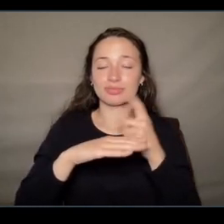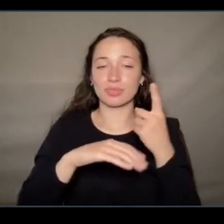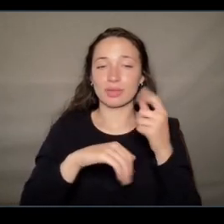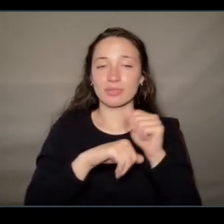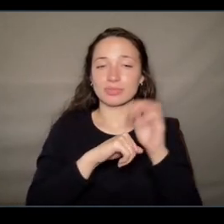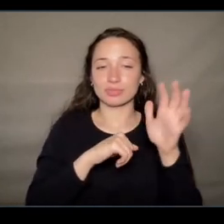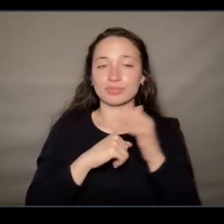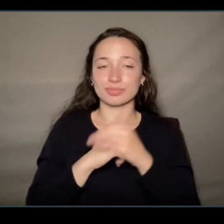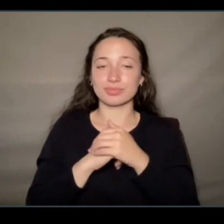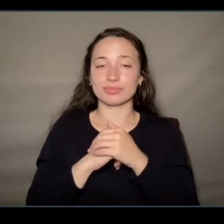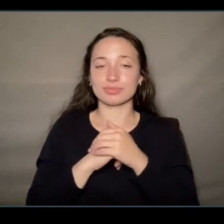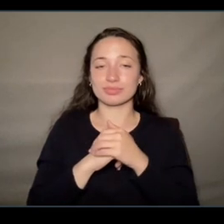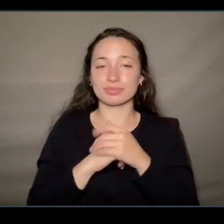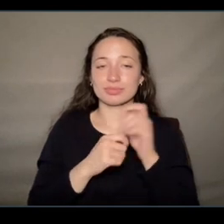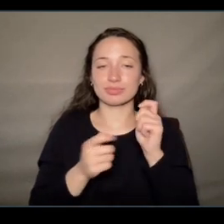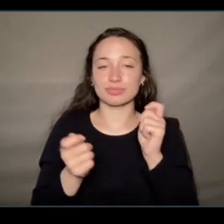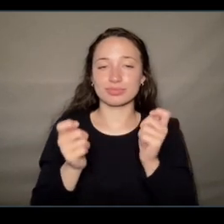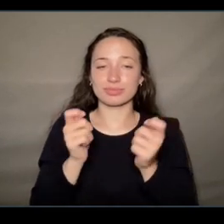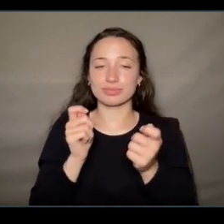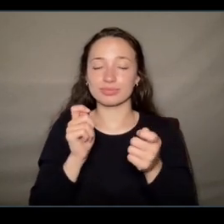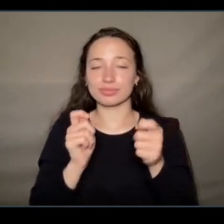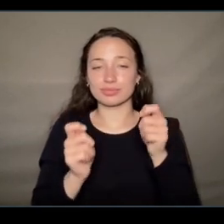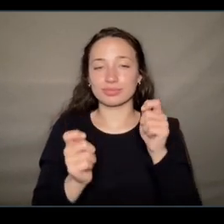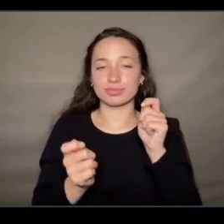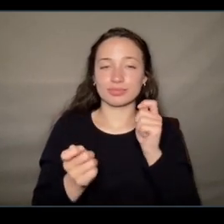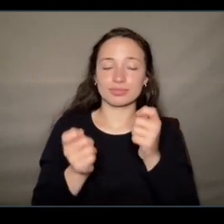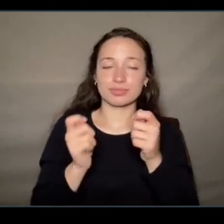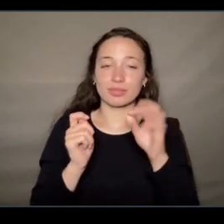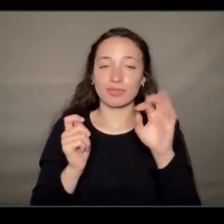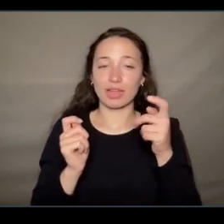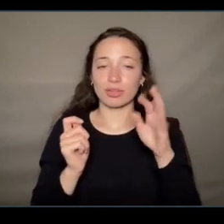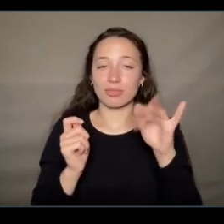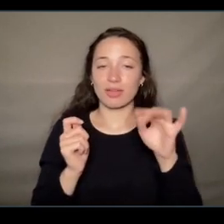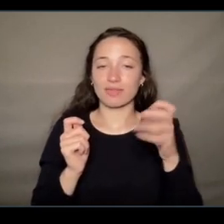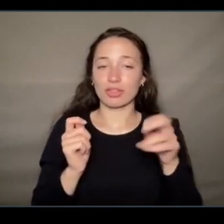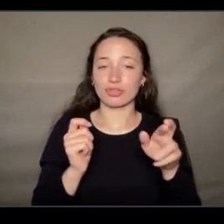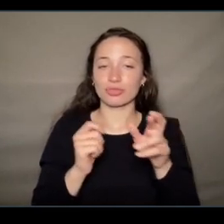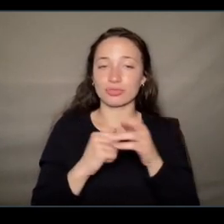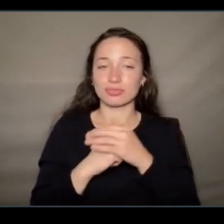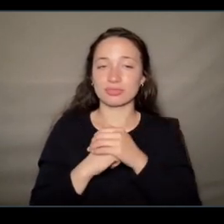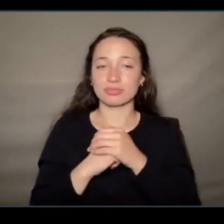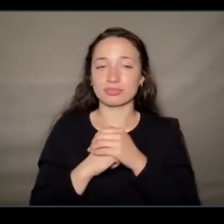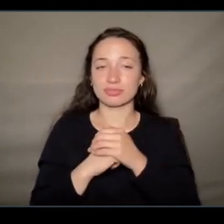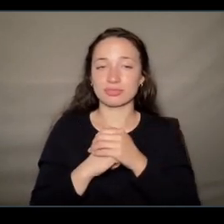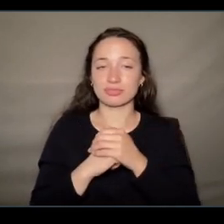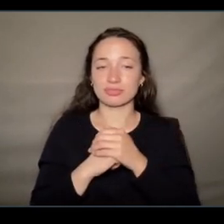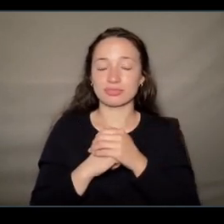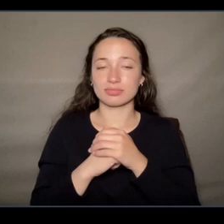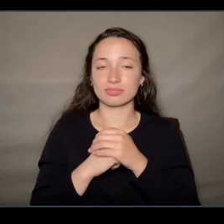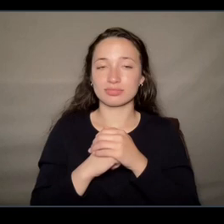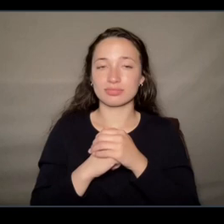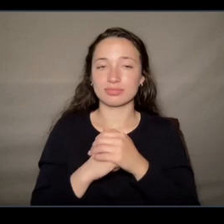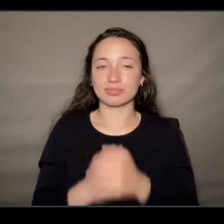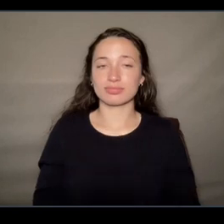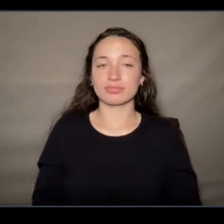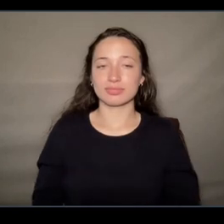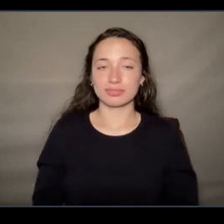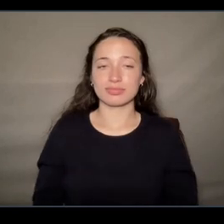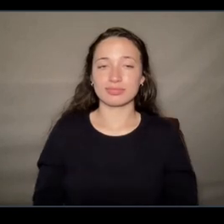one mountain, quietly changing its shape, feather by feather.